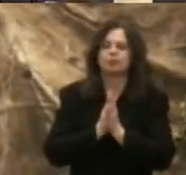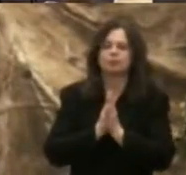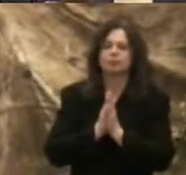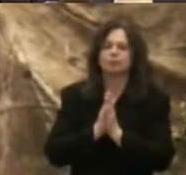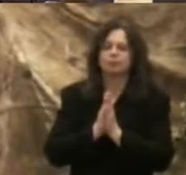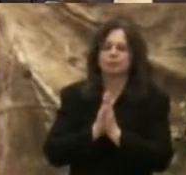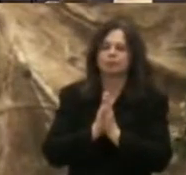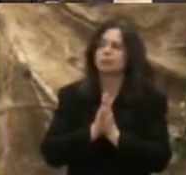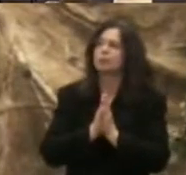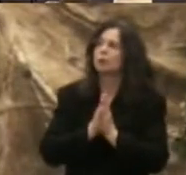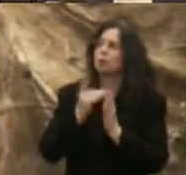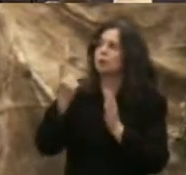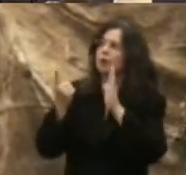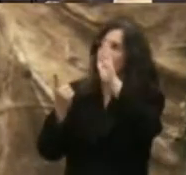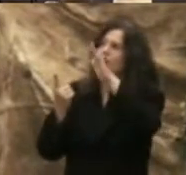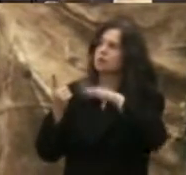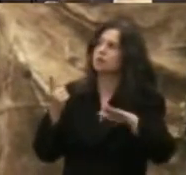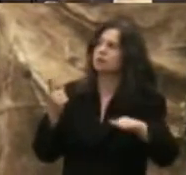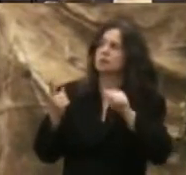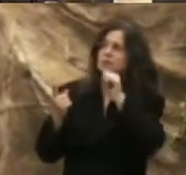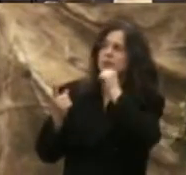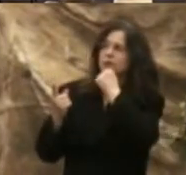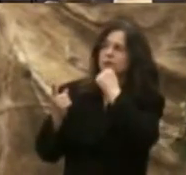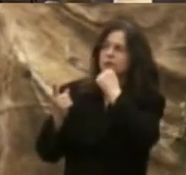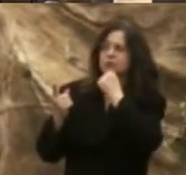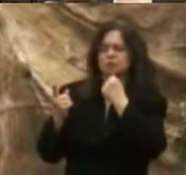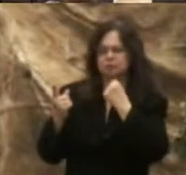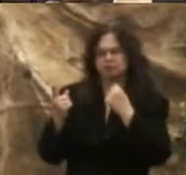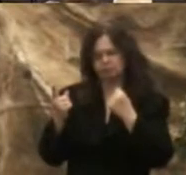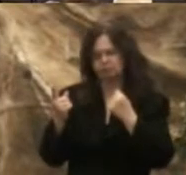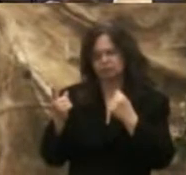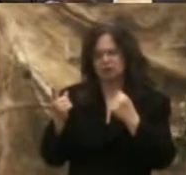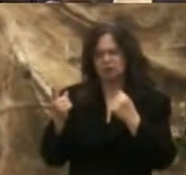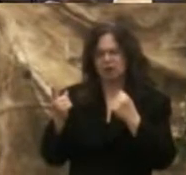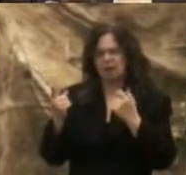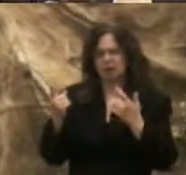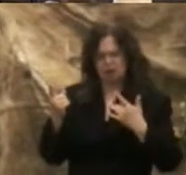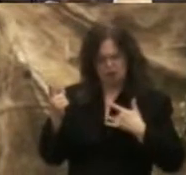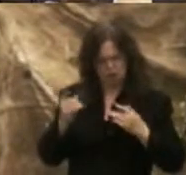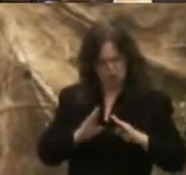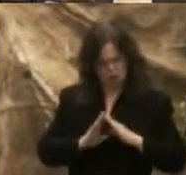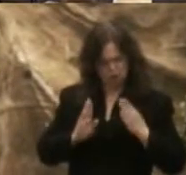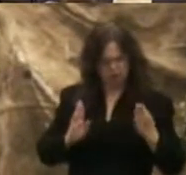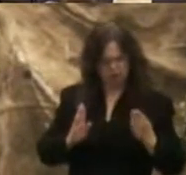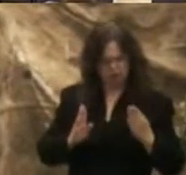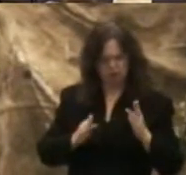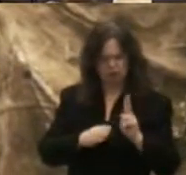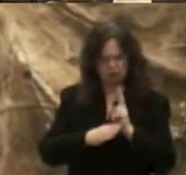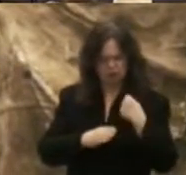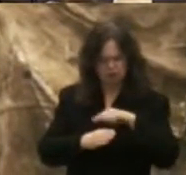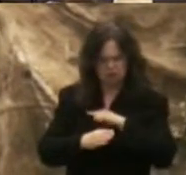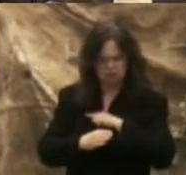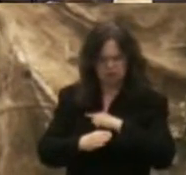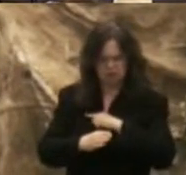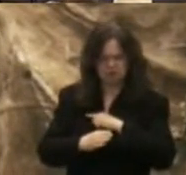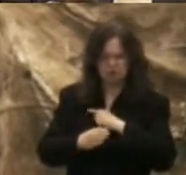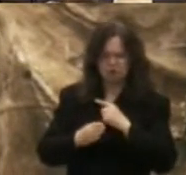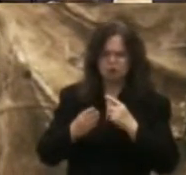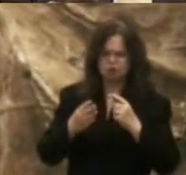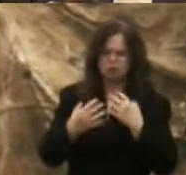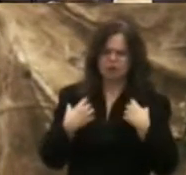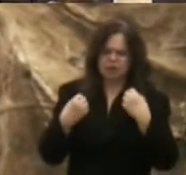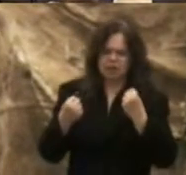When one of your children suffers, we are all diminished. Open our hearts and use us as instruments of your